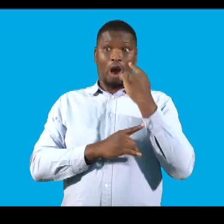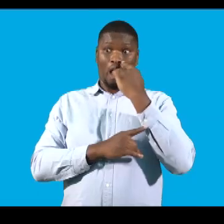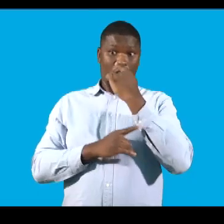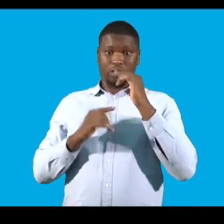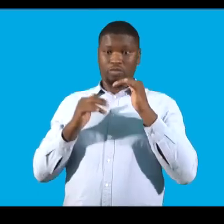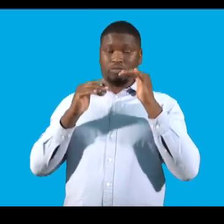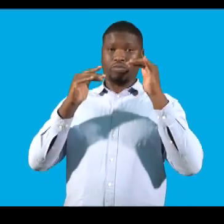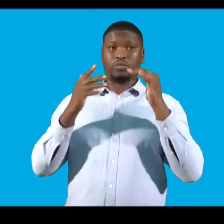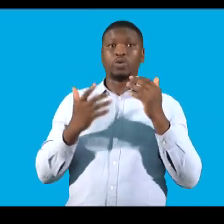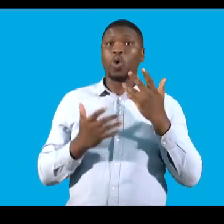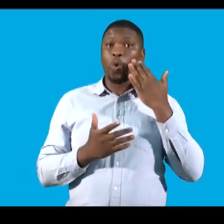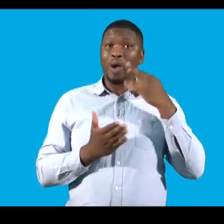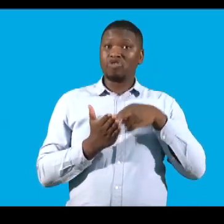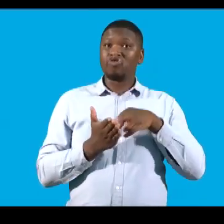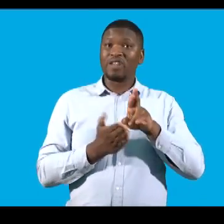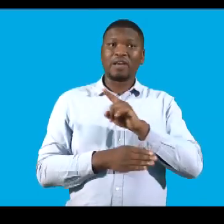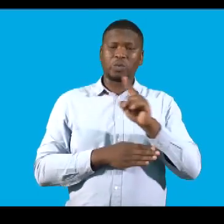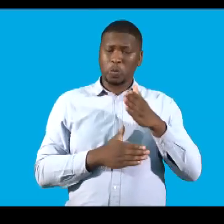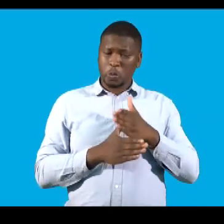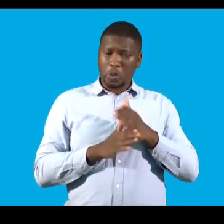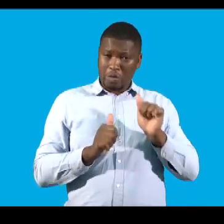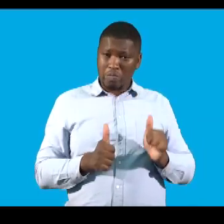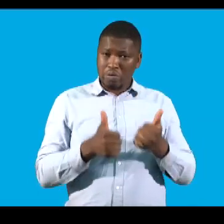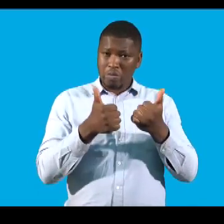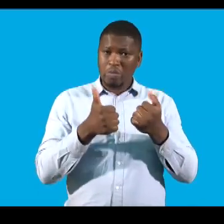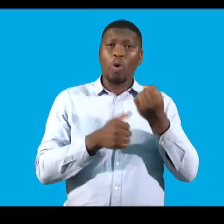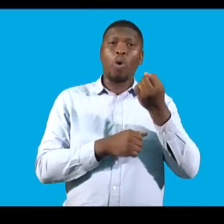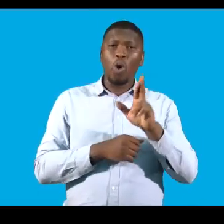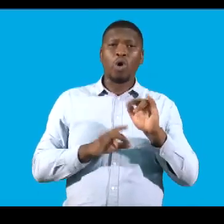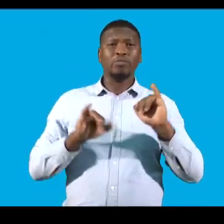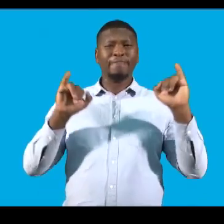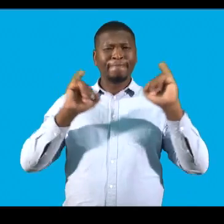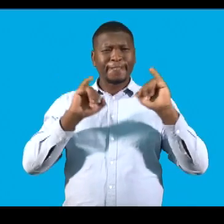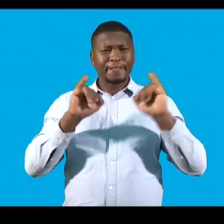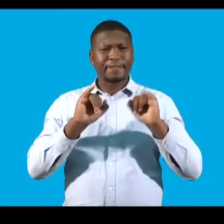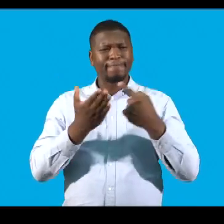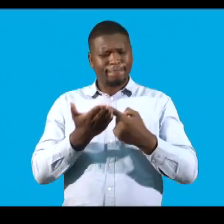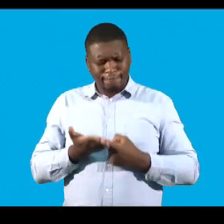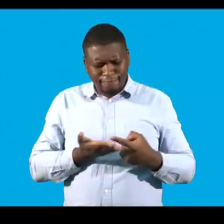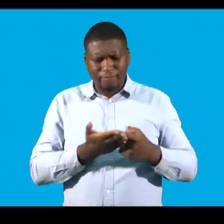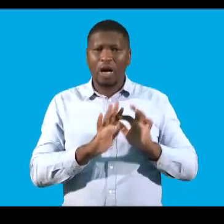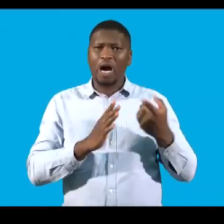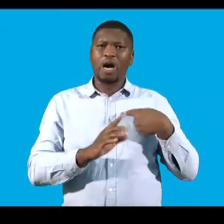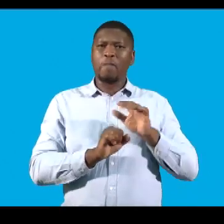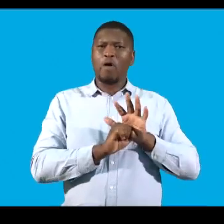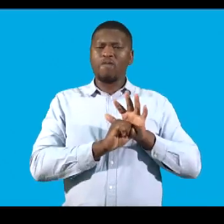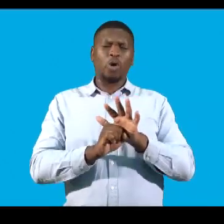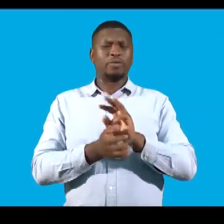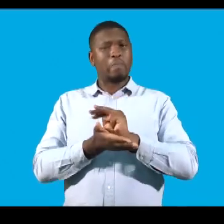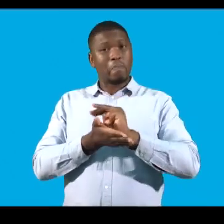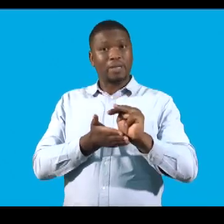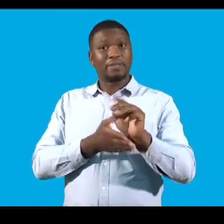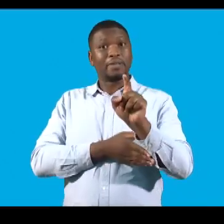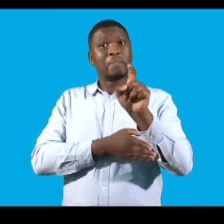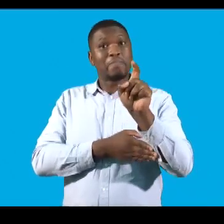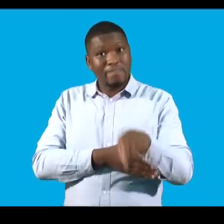their eyes. So when you refer to the effectiveness or critically discuss how it reinforces a central